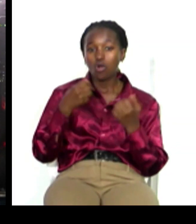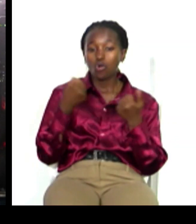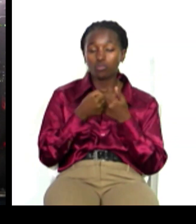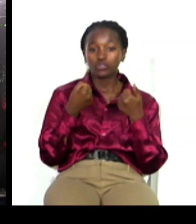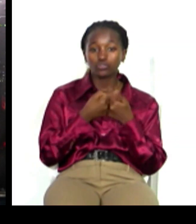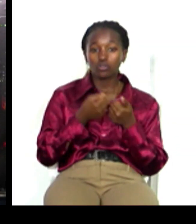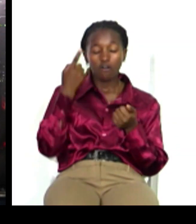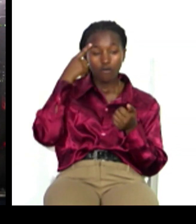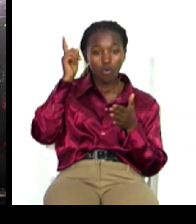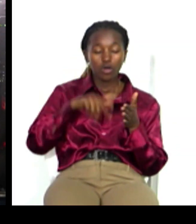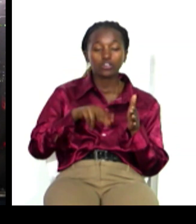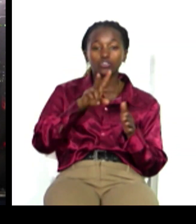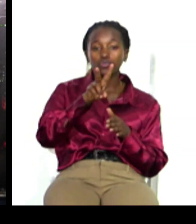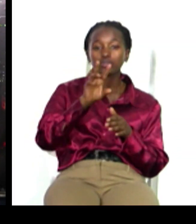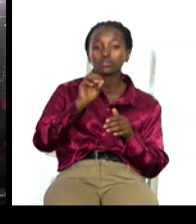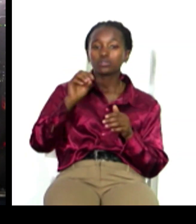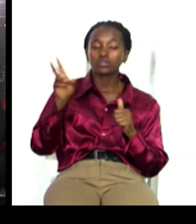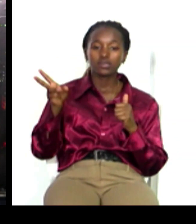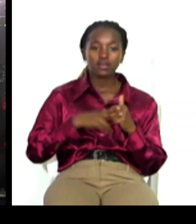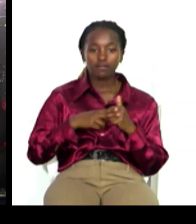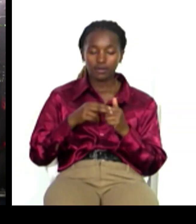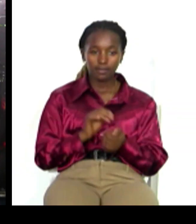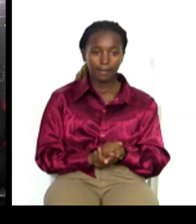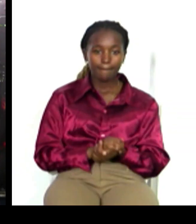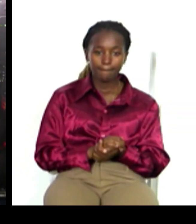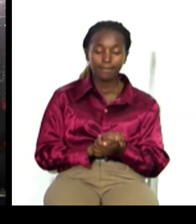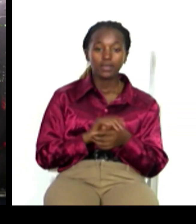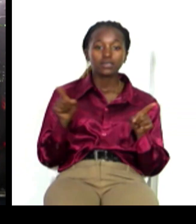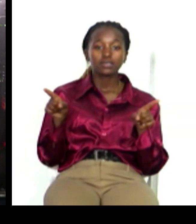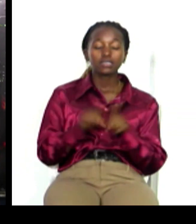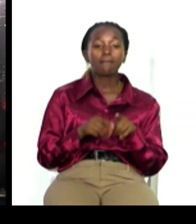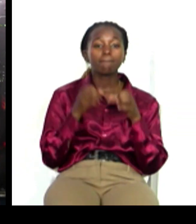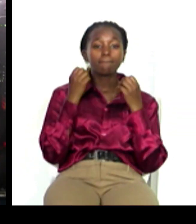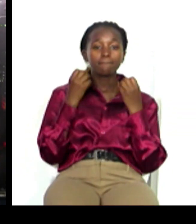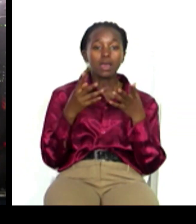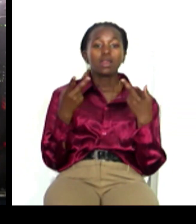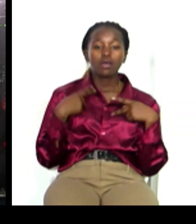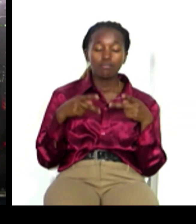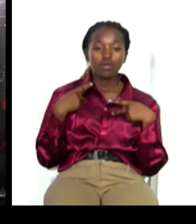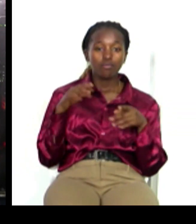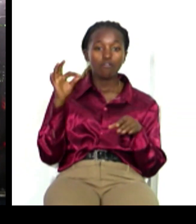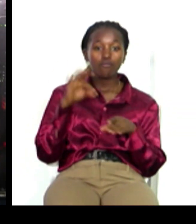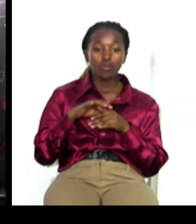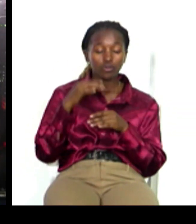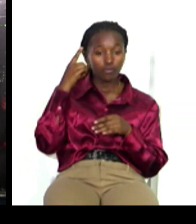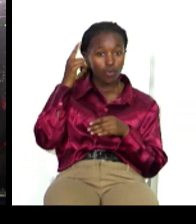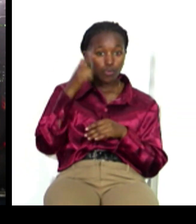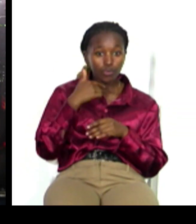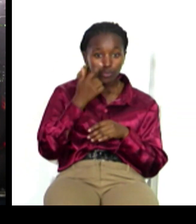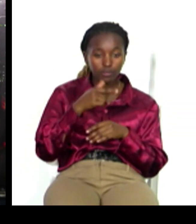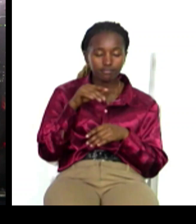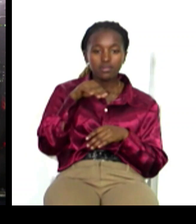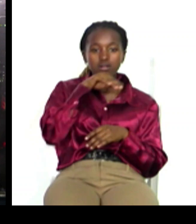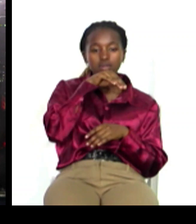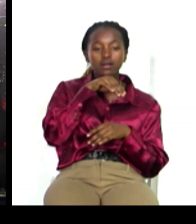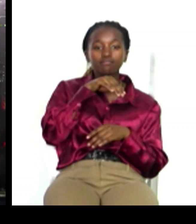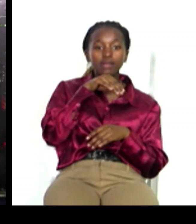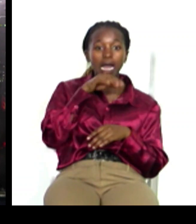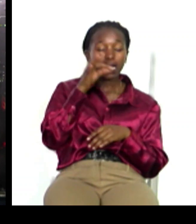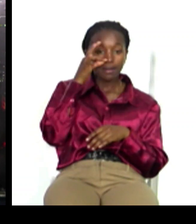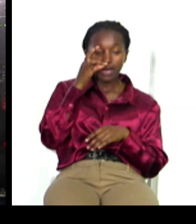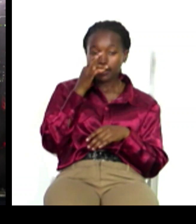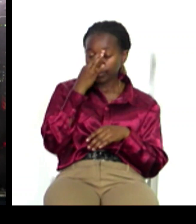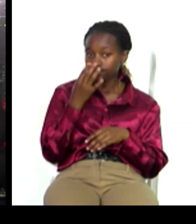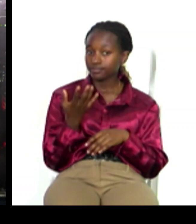was competing by Kibaki. Na watu wengi walipigia Kibaki kura. Do you remember that time? Right. So many